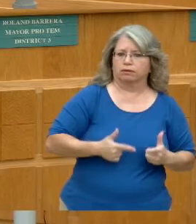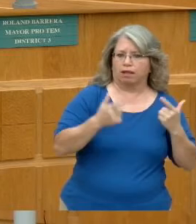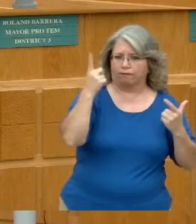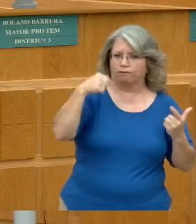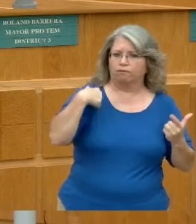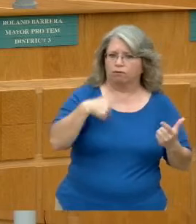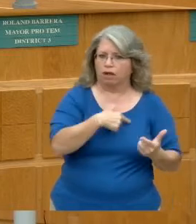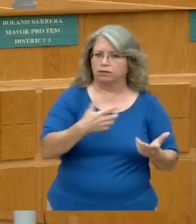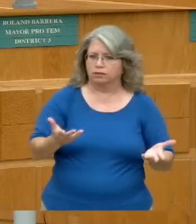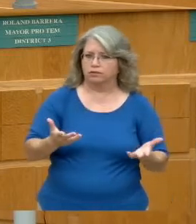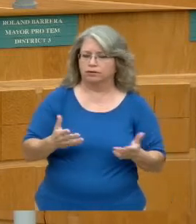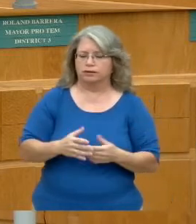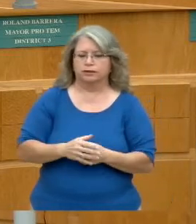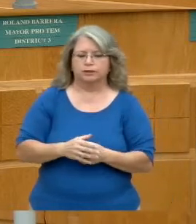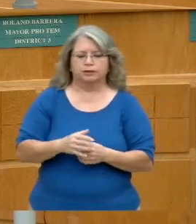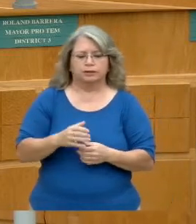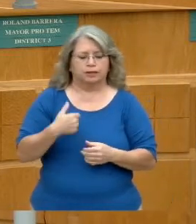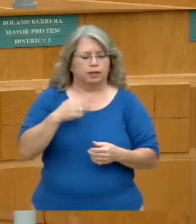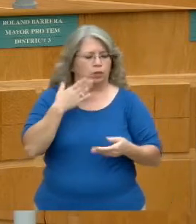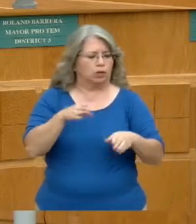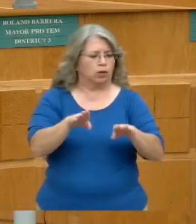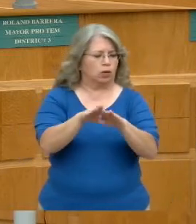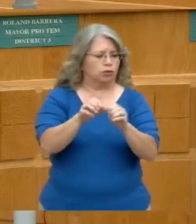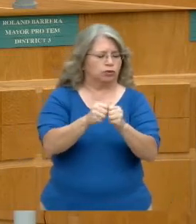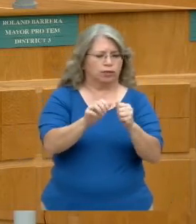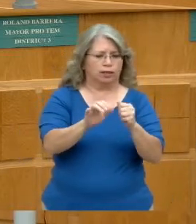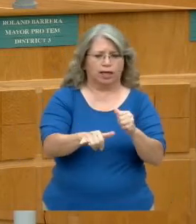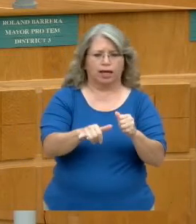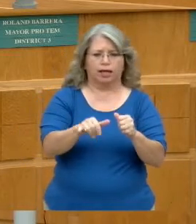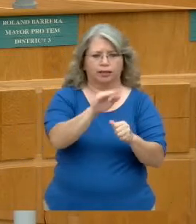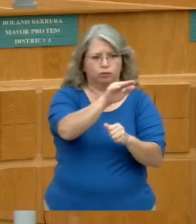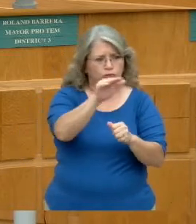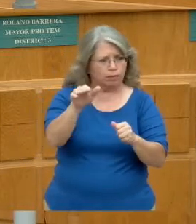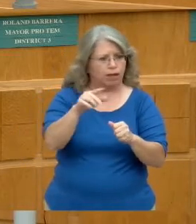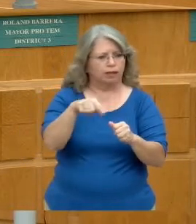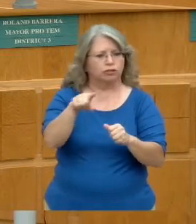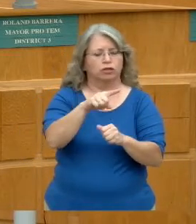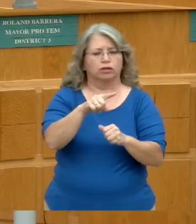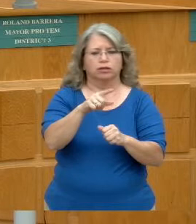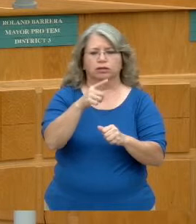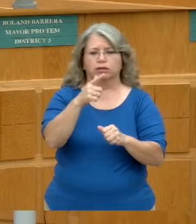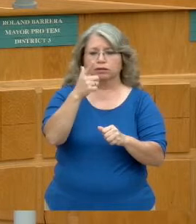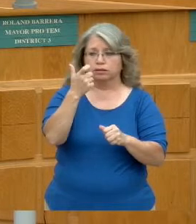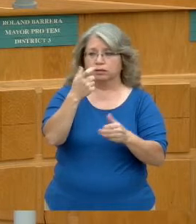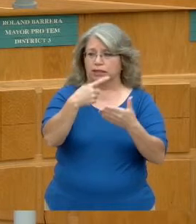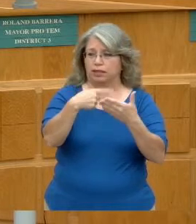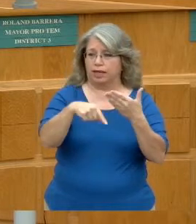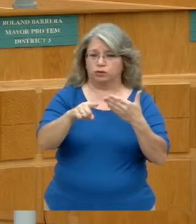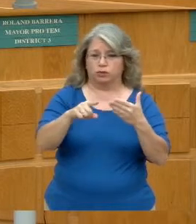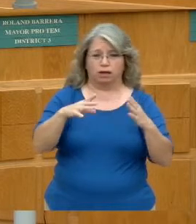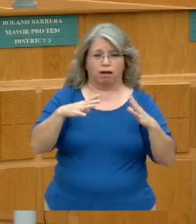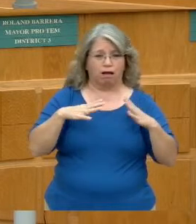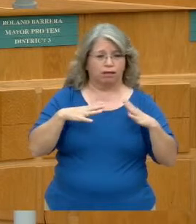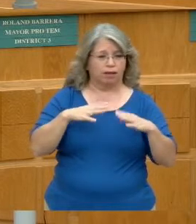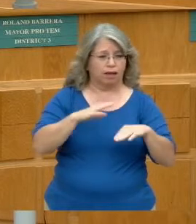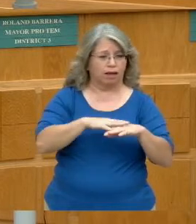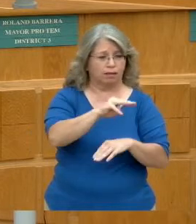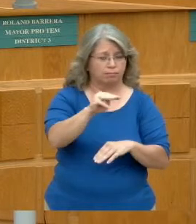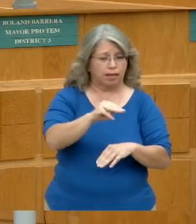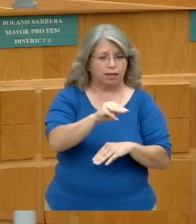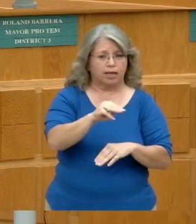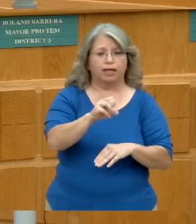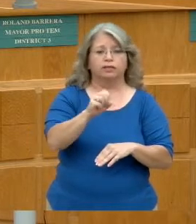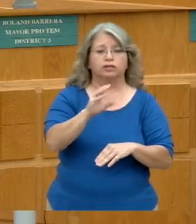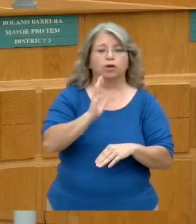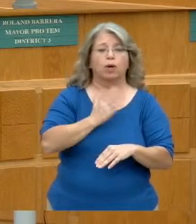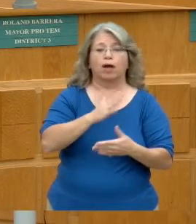us. So we'll close that and then remind the media that since next week is a holiday on Monday, that we've changed the